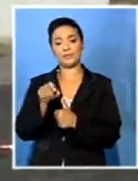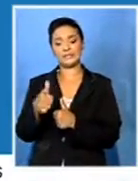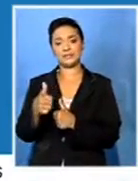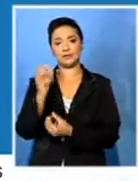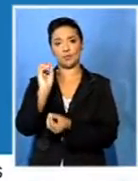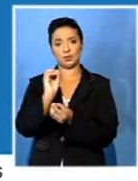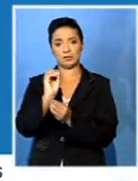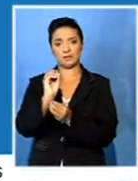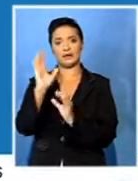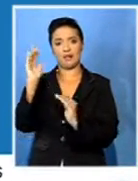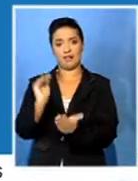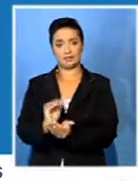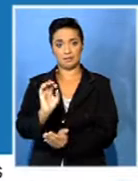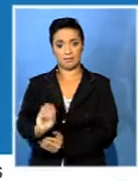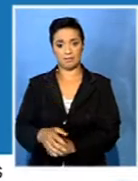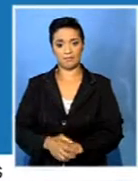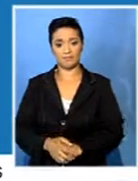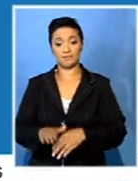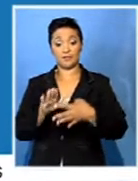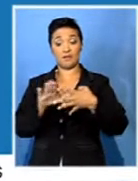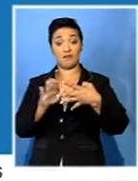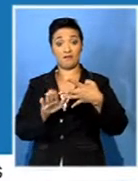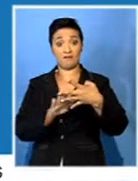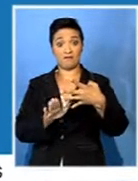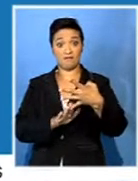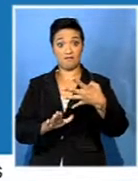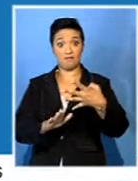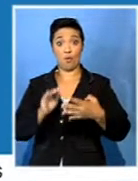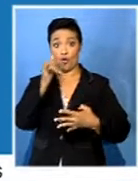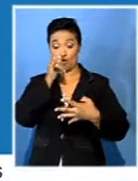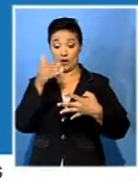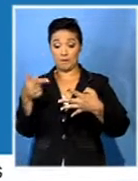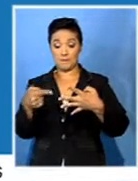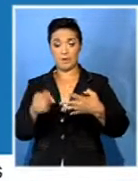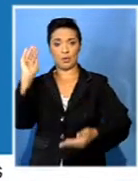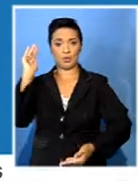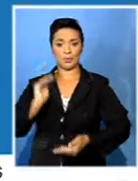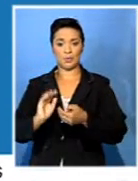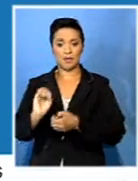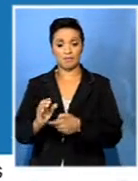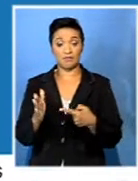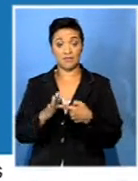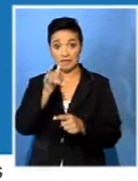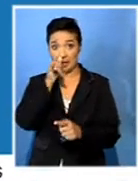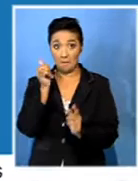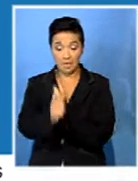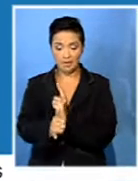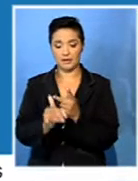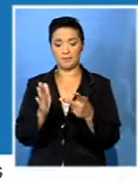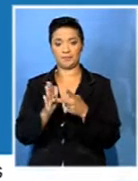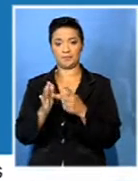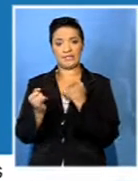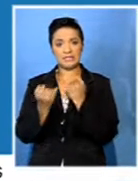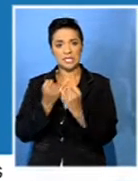1.6%. All four categories of reported crimes are down. These include murder,